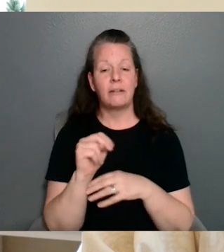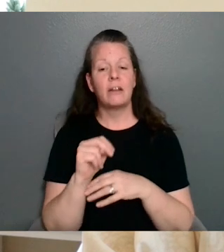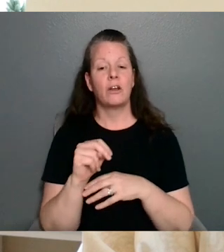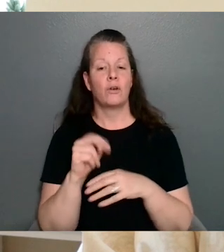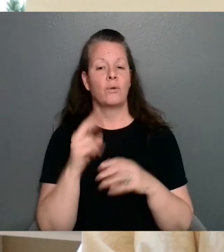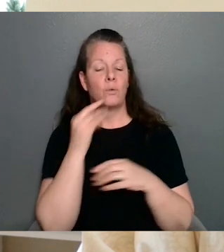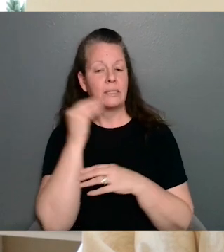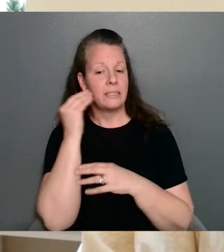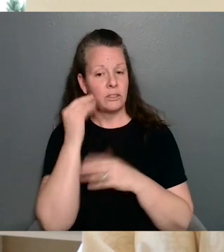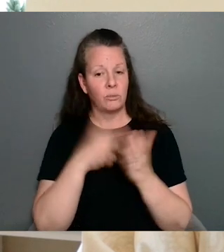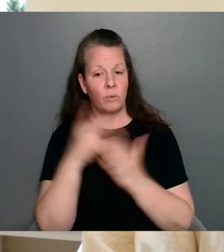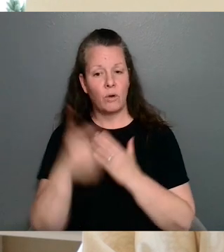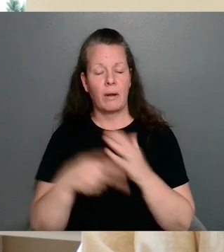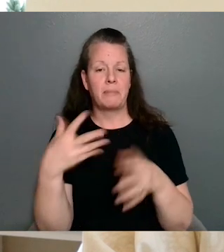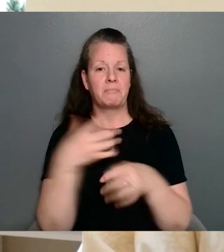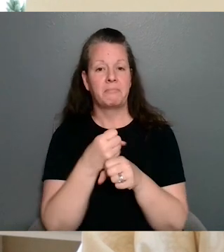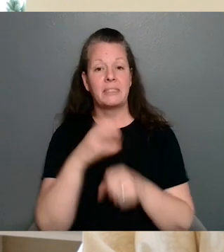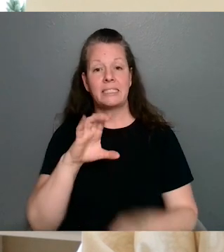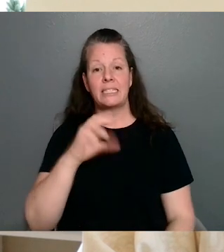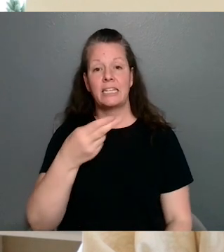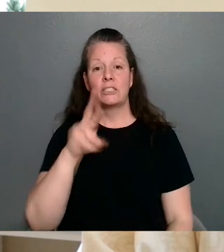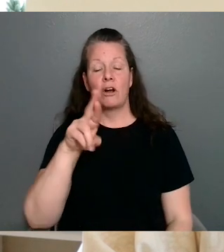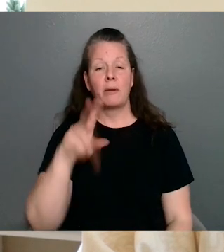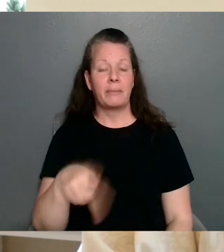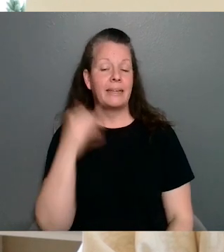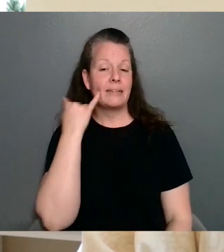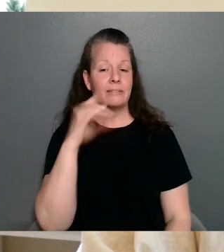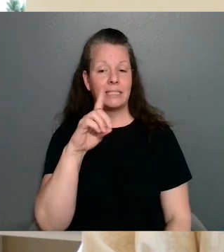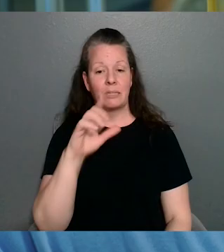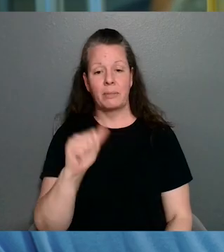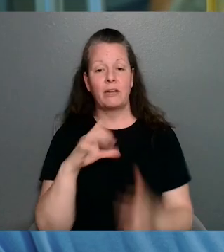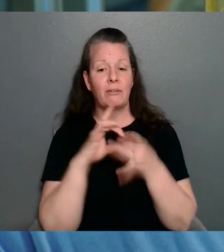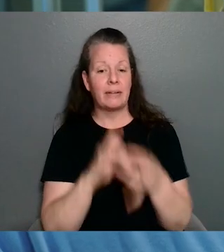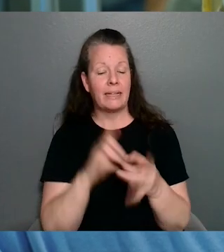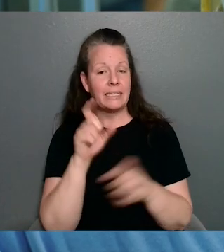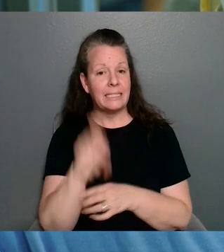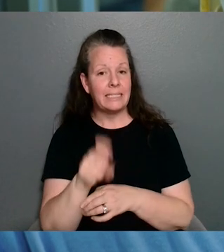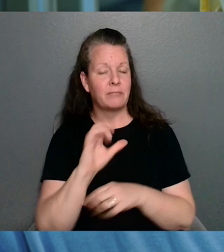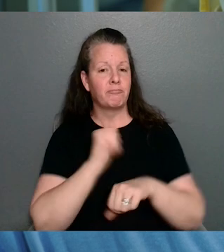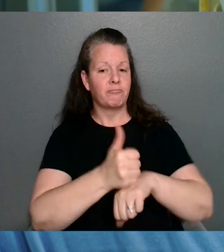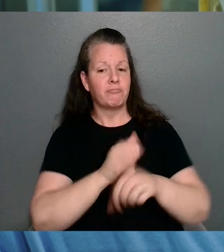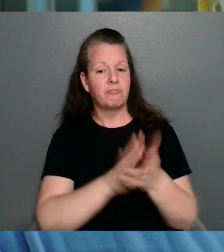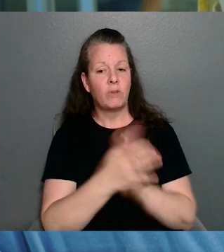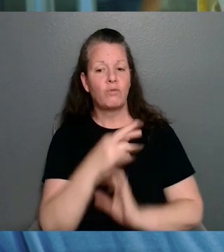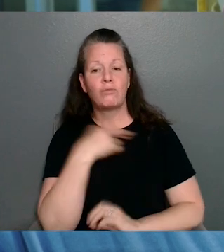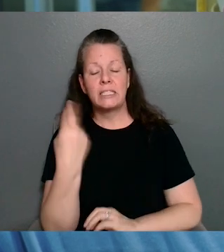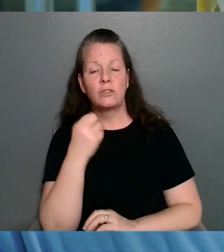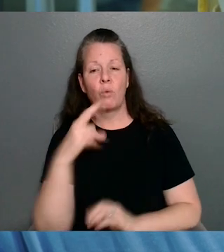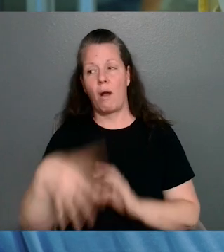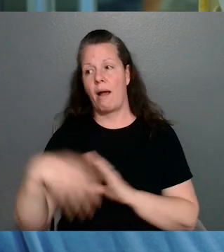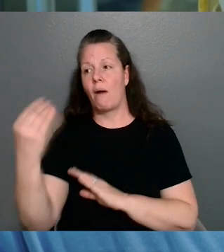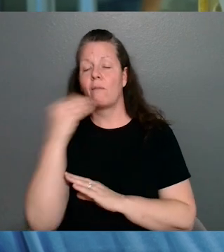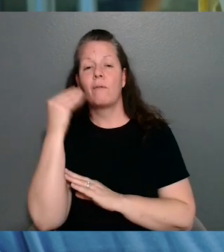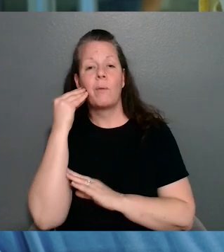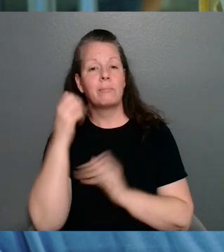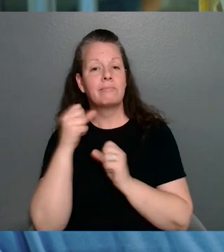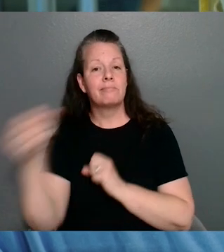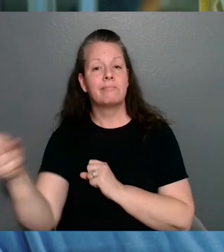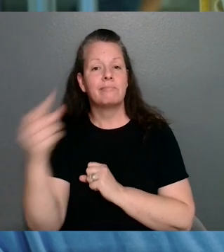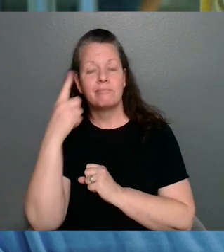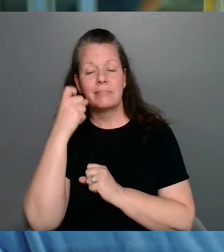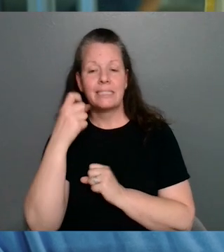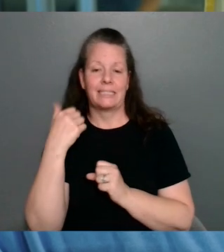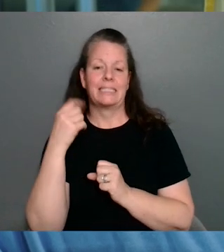waiver, or CHRP, if their disability-related needs puts them at risk or in need of an out-of-home placement because the